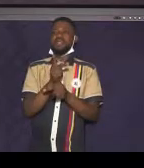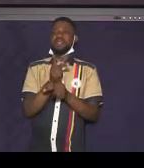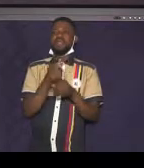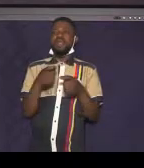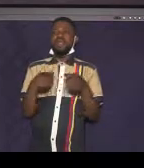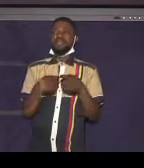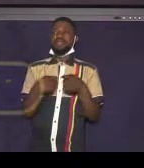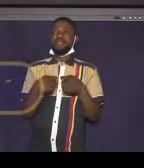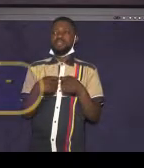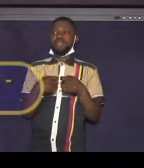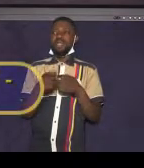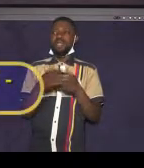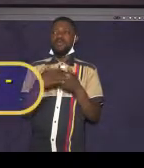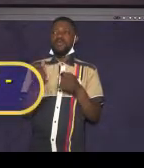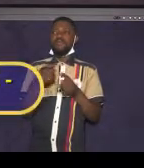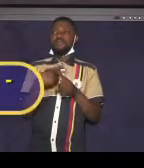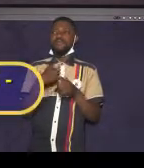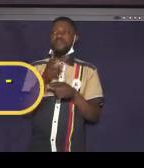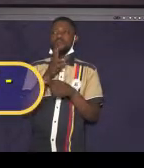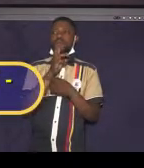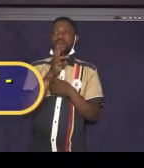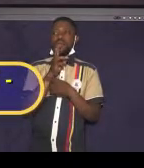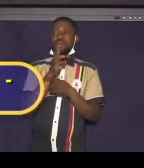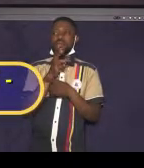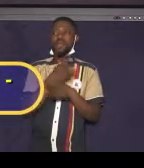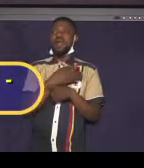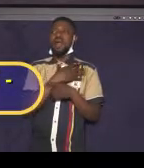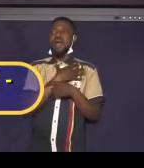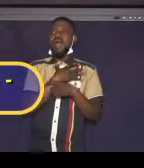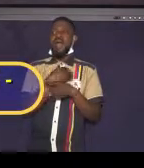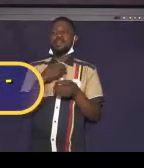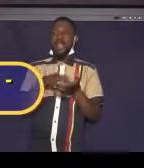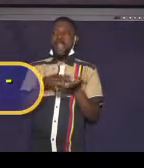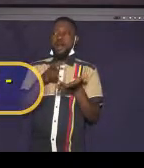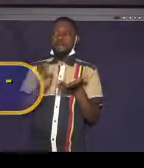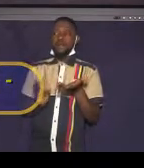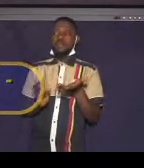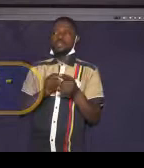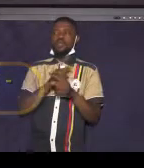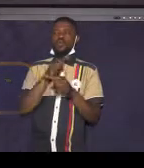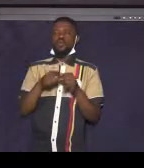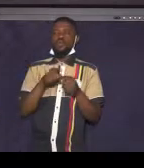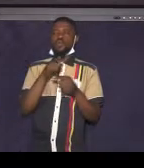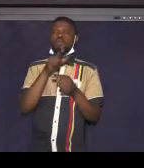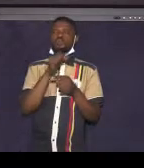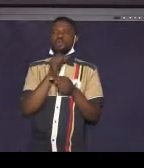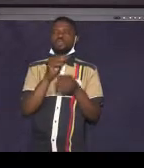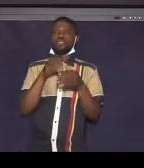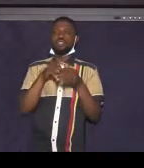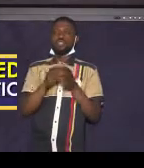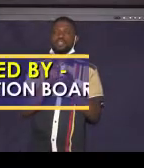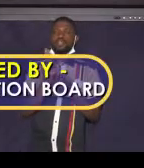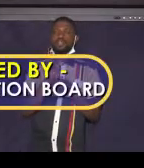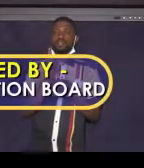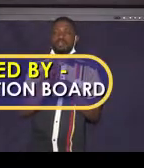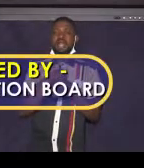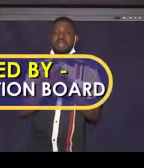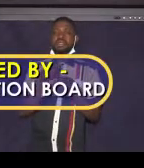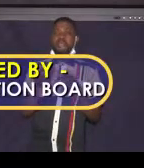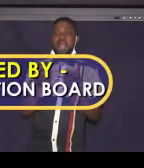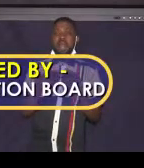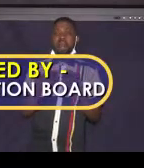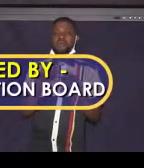one is keep electronics away from water and unplug when not in use. Any electronic you are not